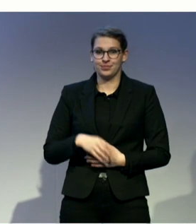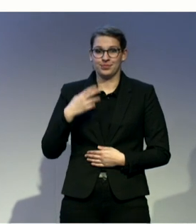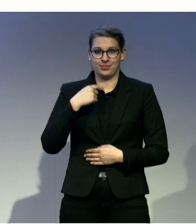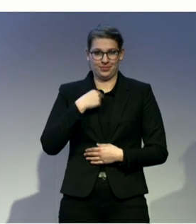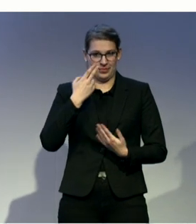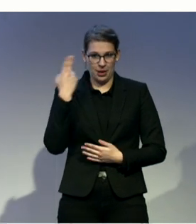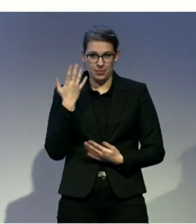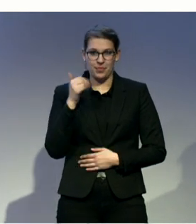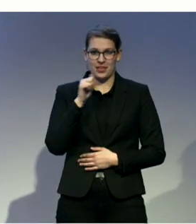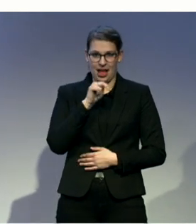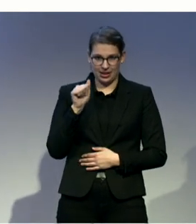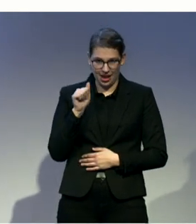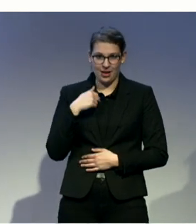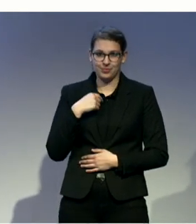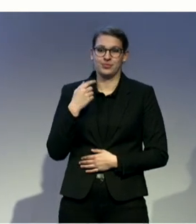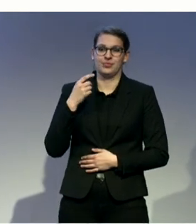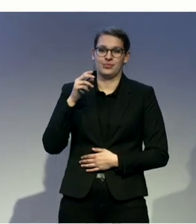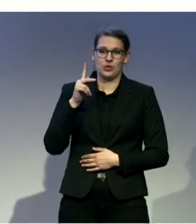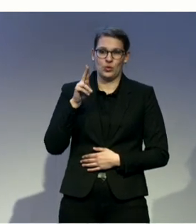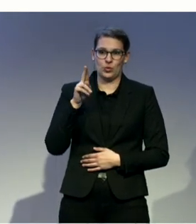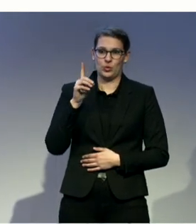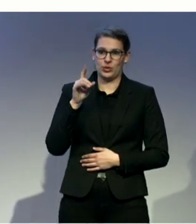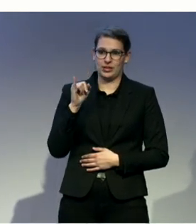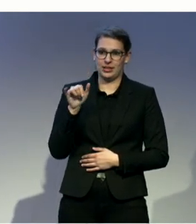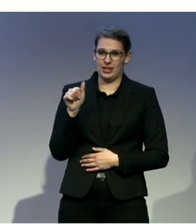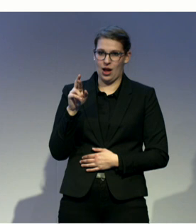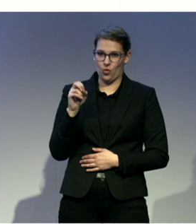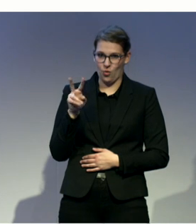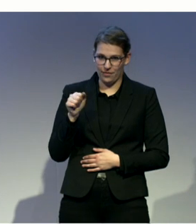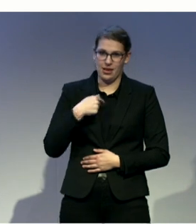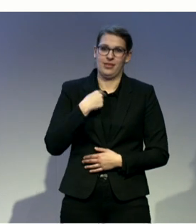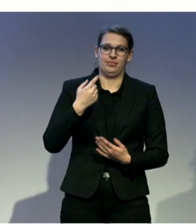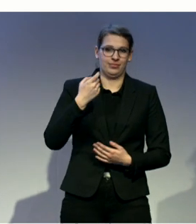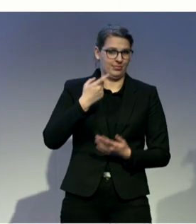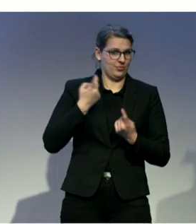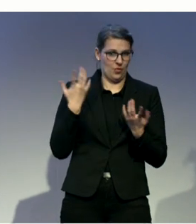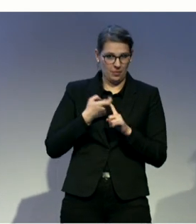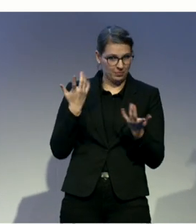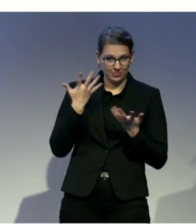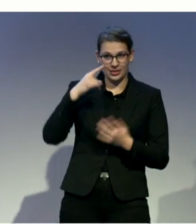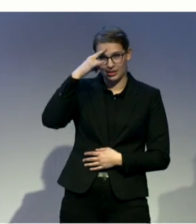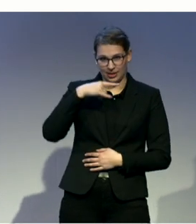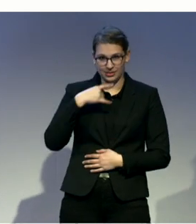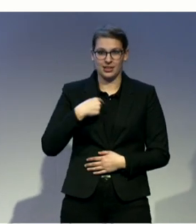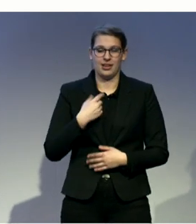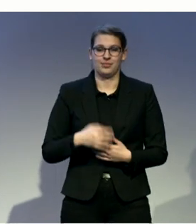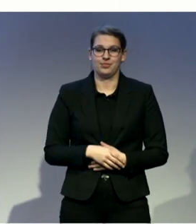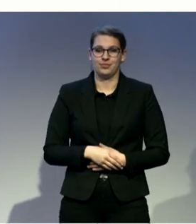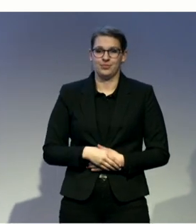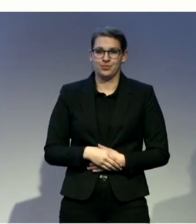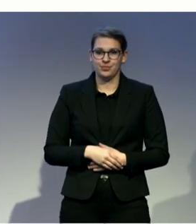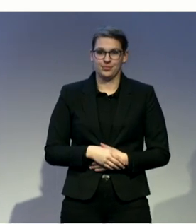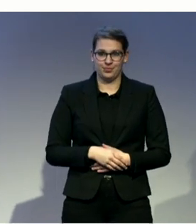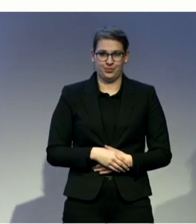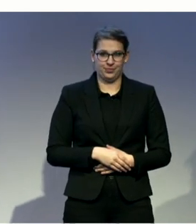its former city of Kazakhstan. And just interesting fact that 13% of my country belongs to Europe, so not so